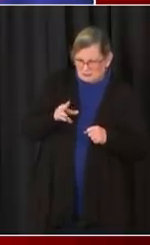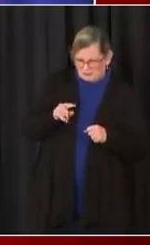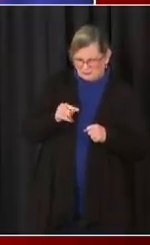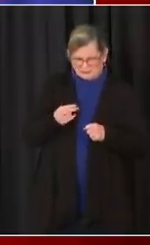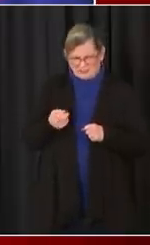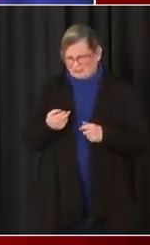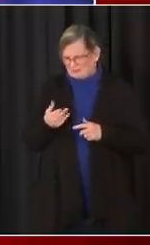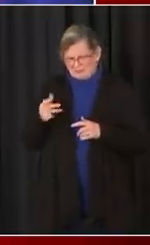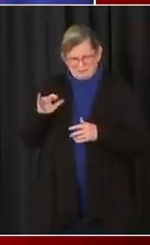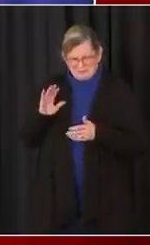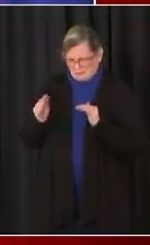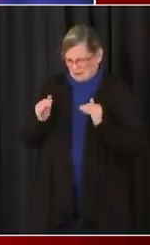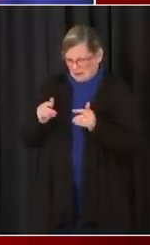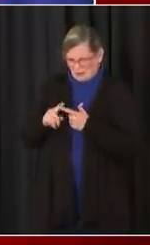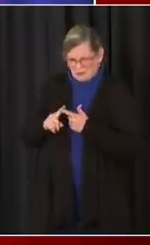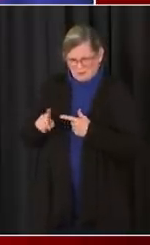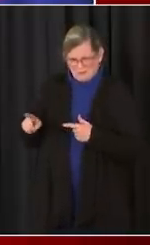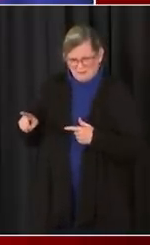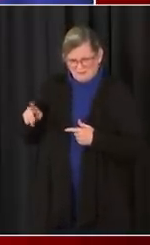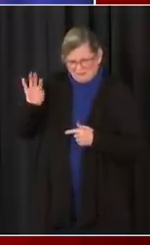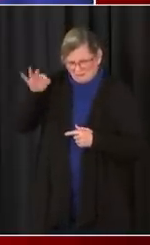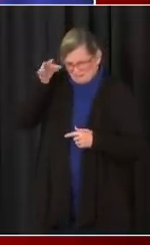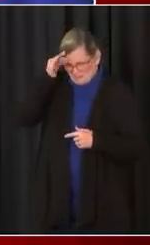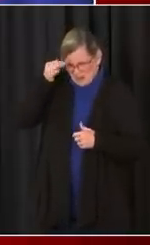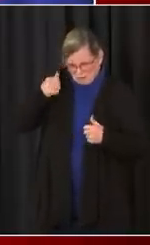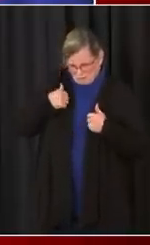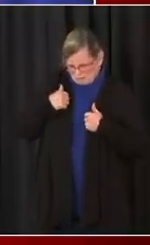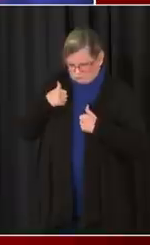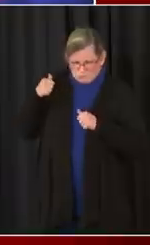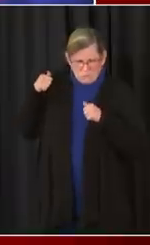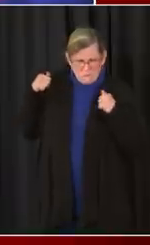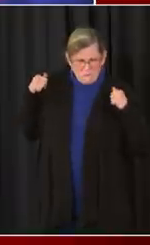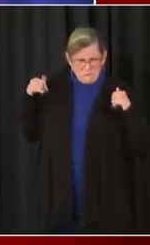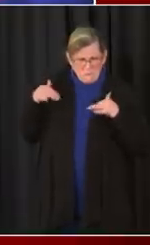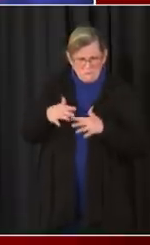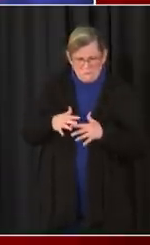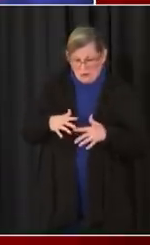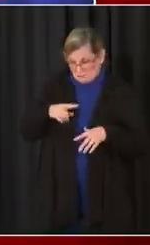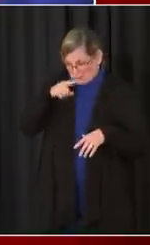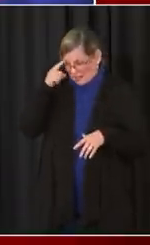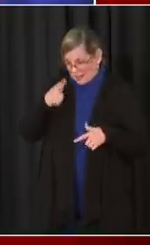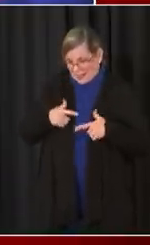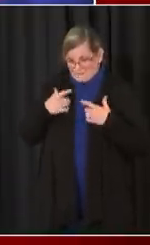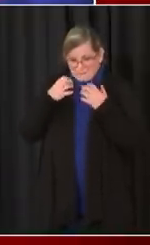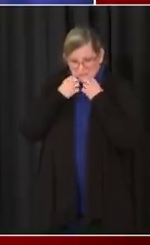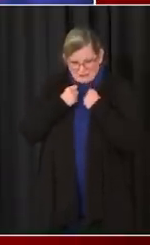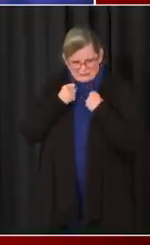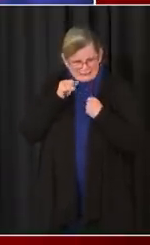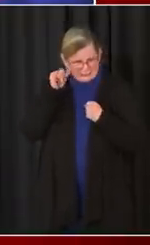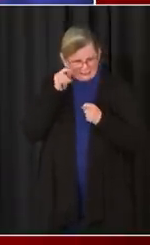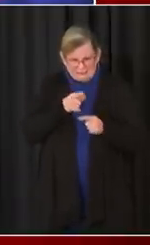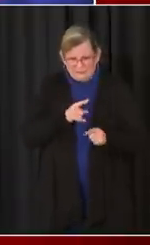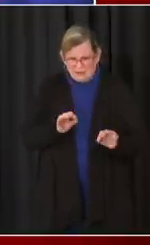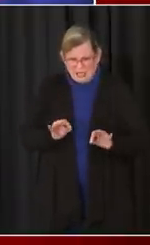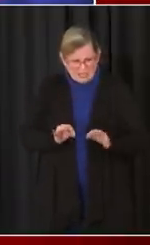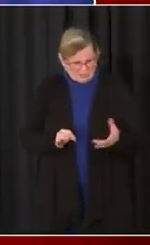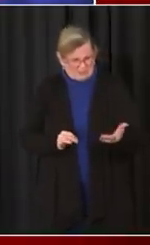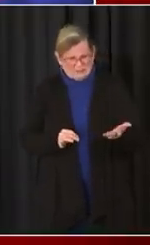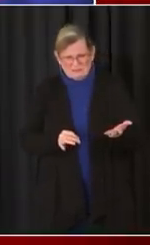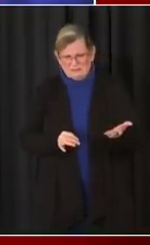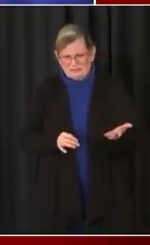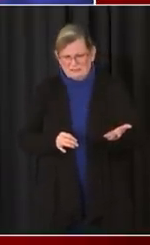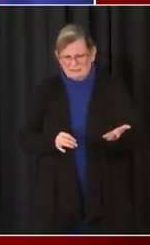yesterday? By comparison, you mentioned that earlier. How upset does it make you? What I'm upset about, I'm upset about